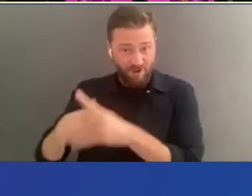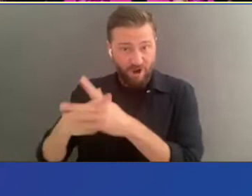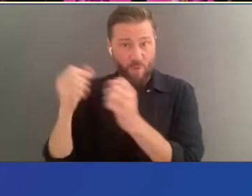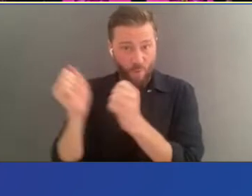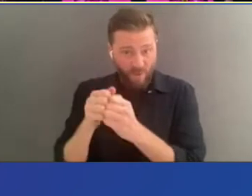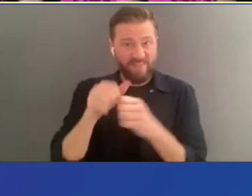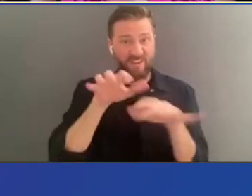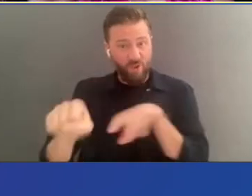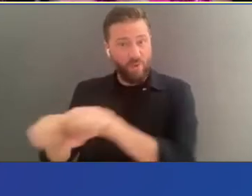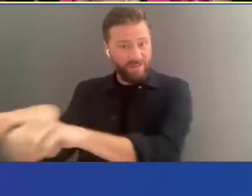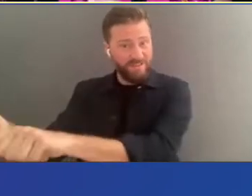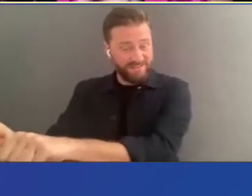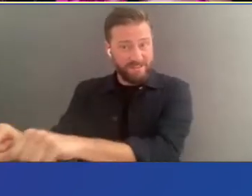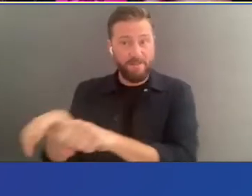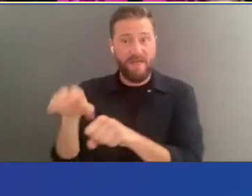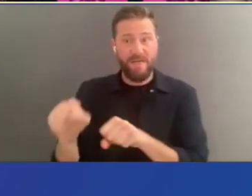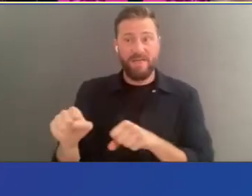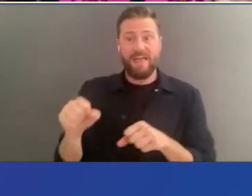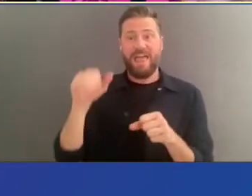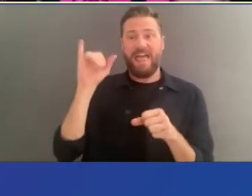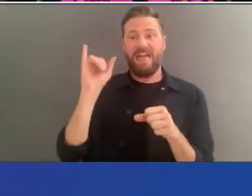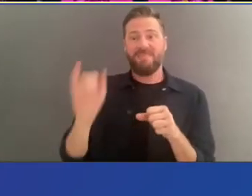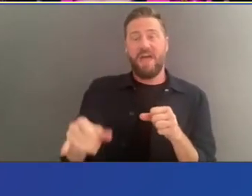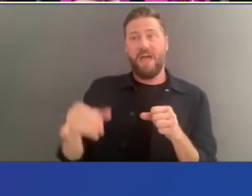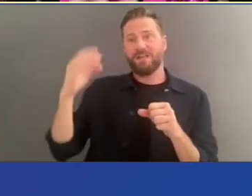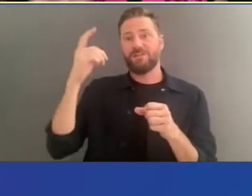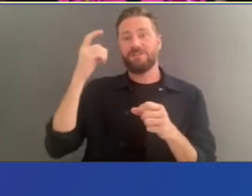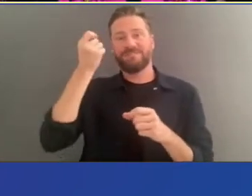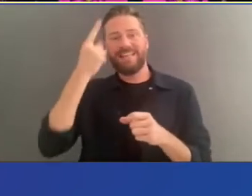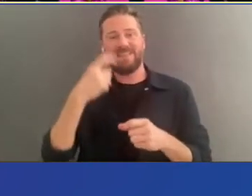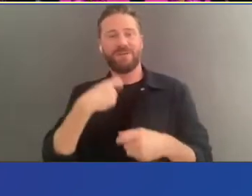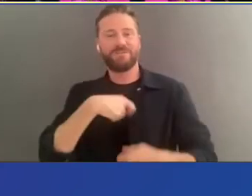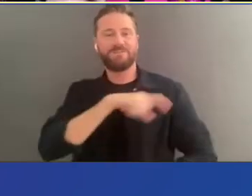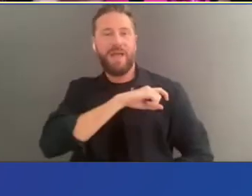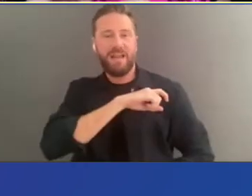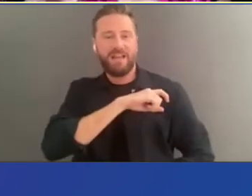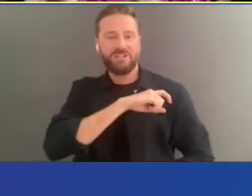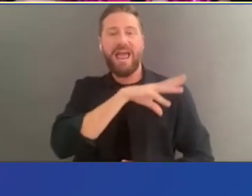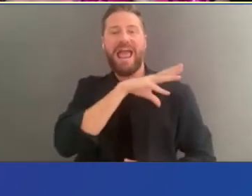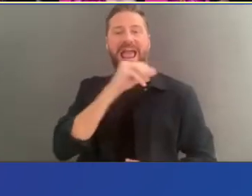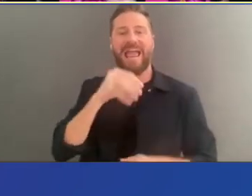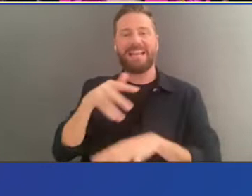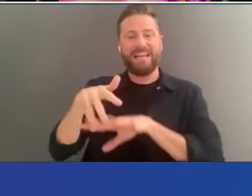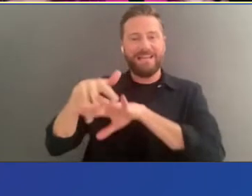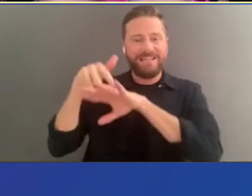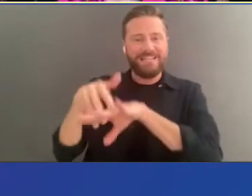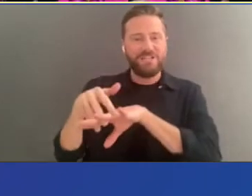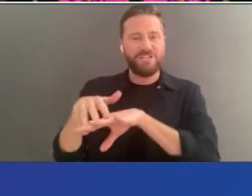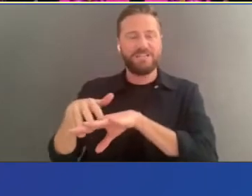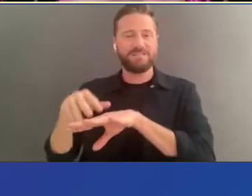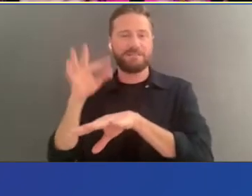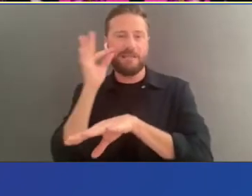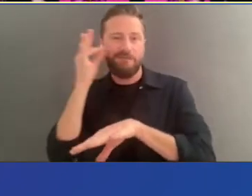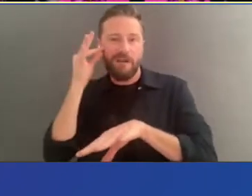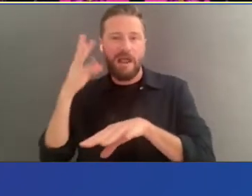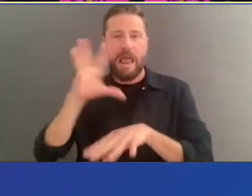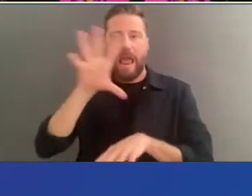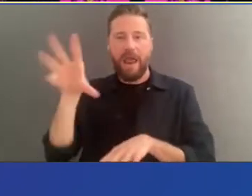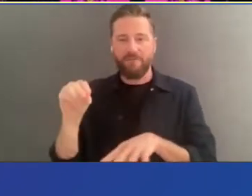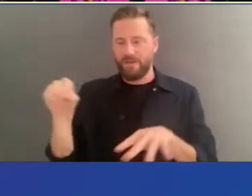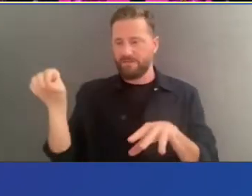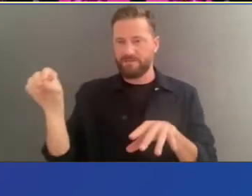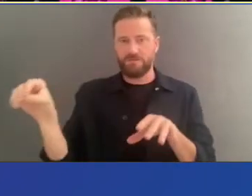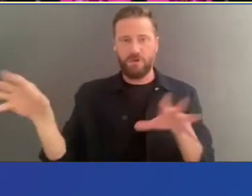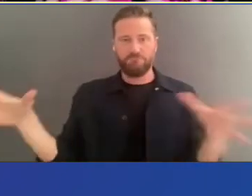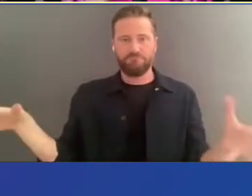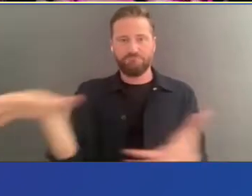Darian, the blend of Spanish elements, indigenous elements, and the African elements got together and created this